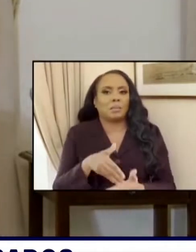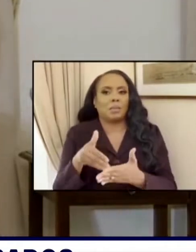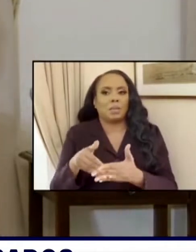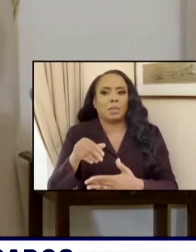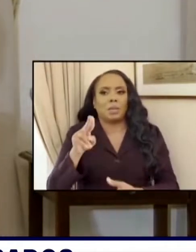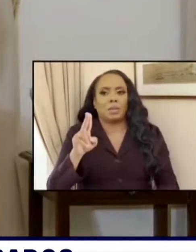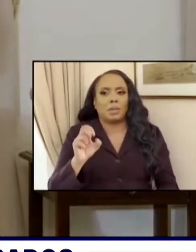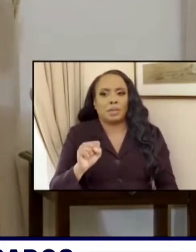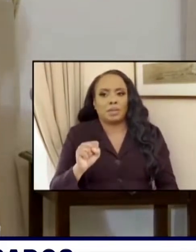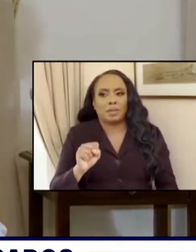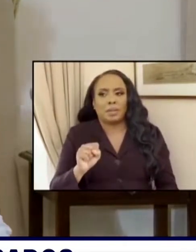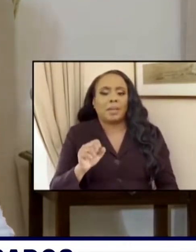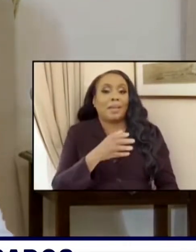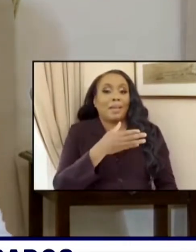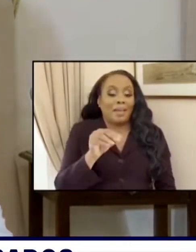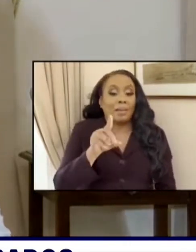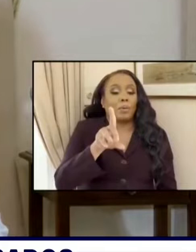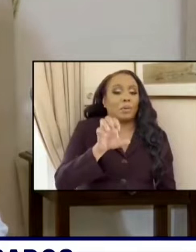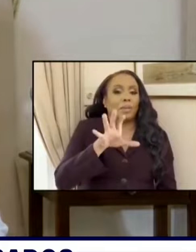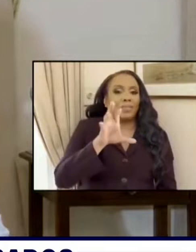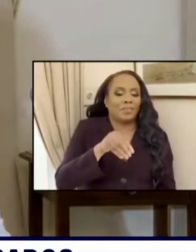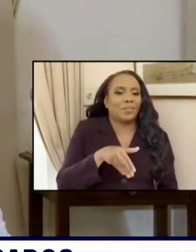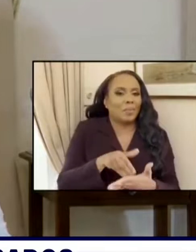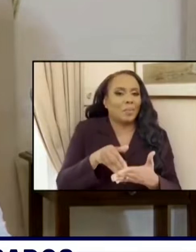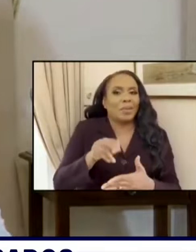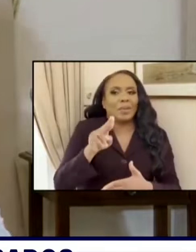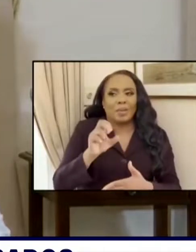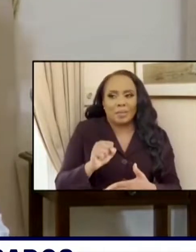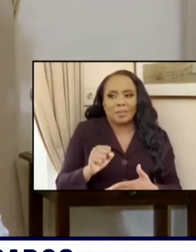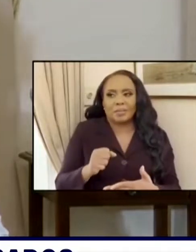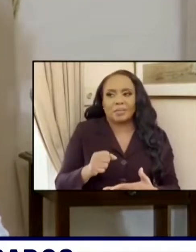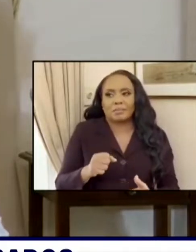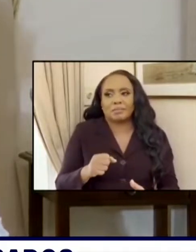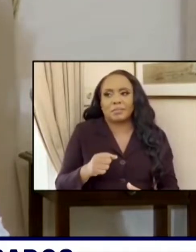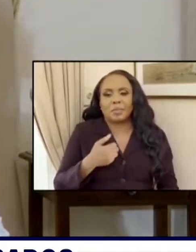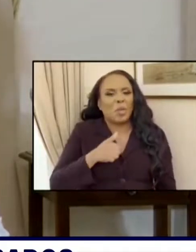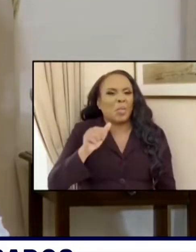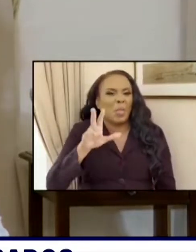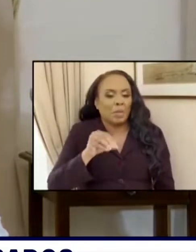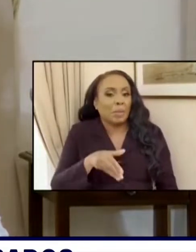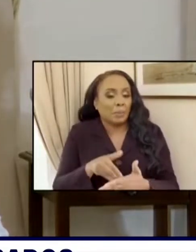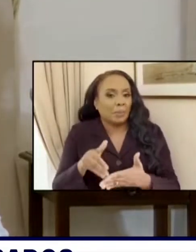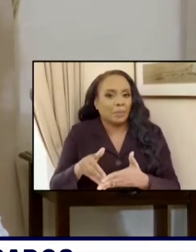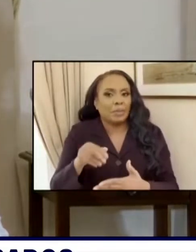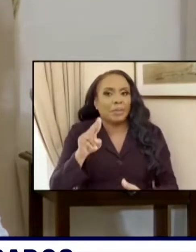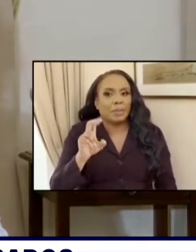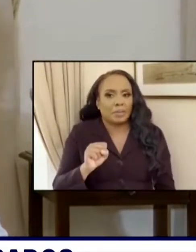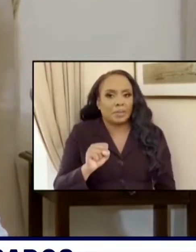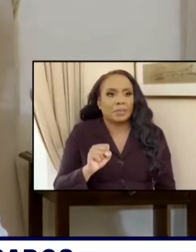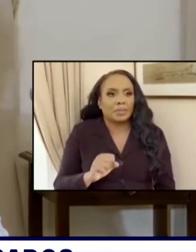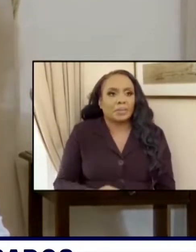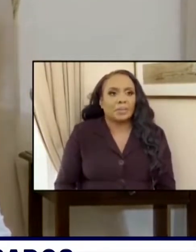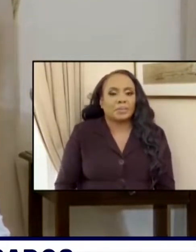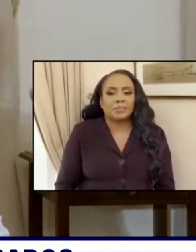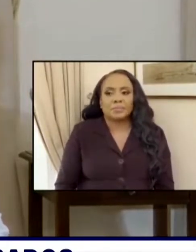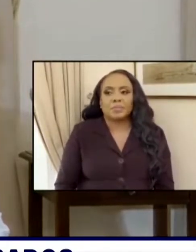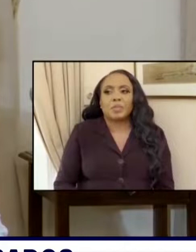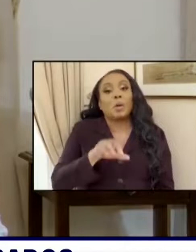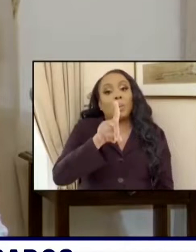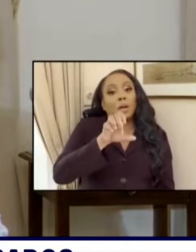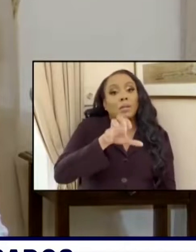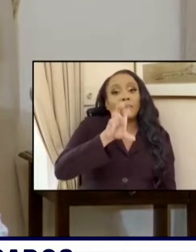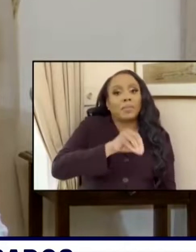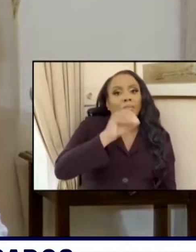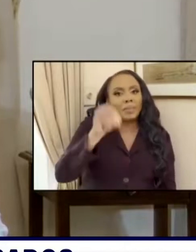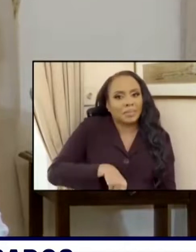the 150 million US that we hope to be able to negotiate, 130 million US we hope to be able to negotiate for. So